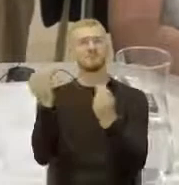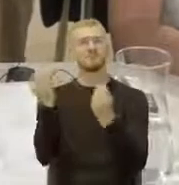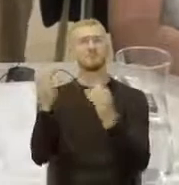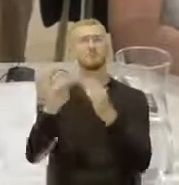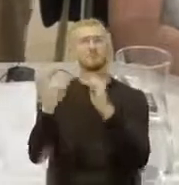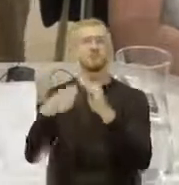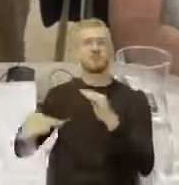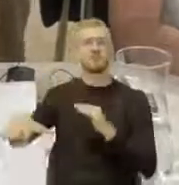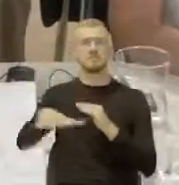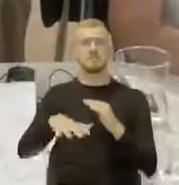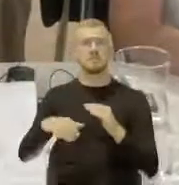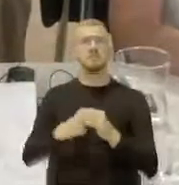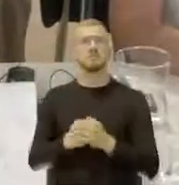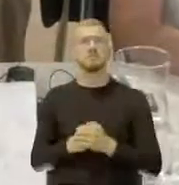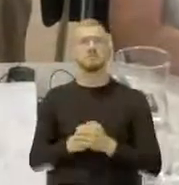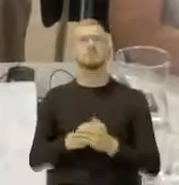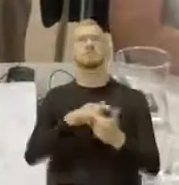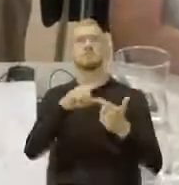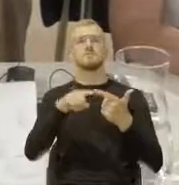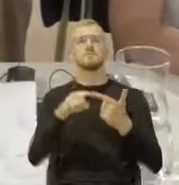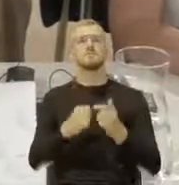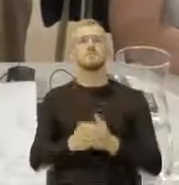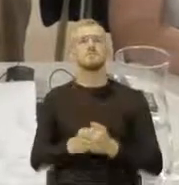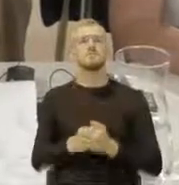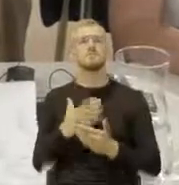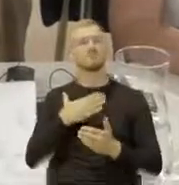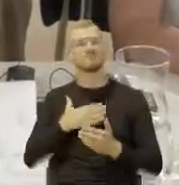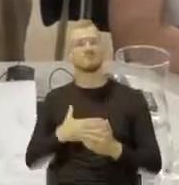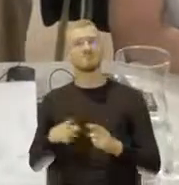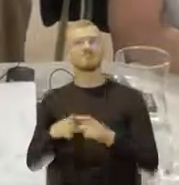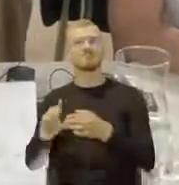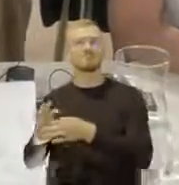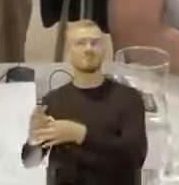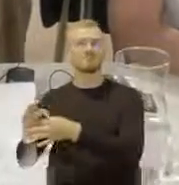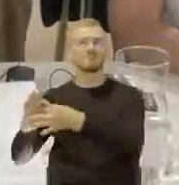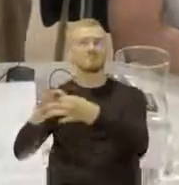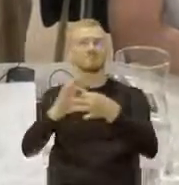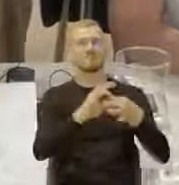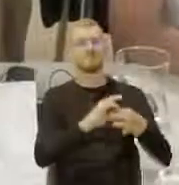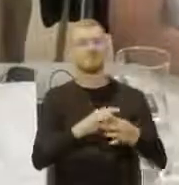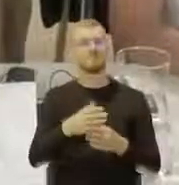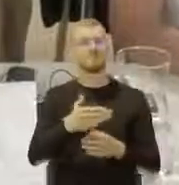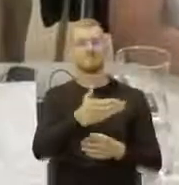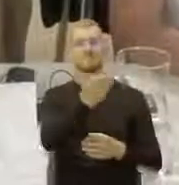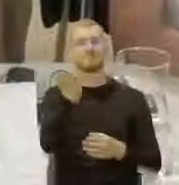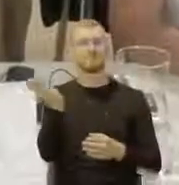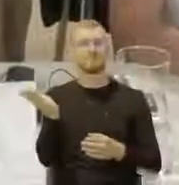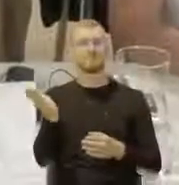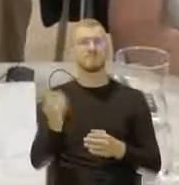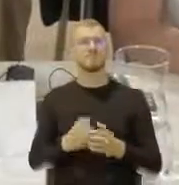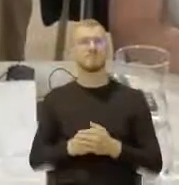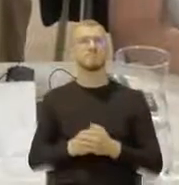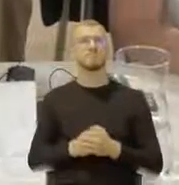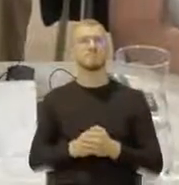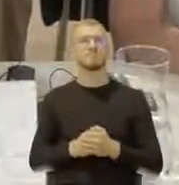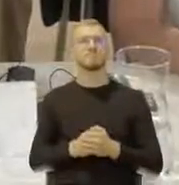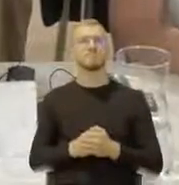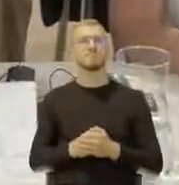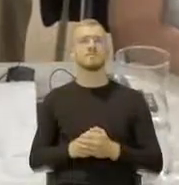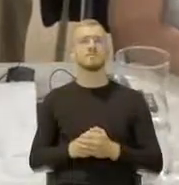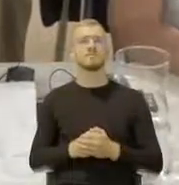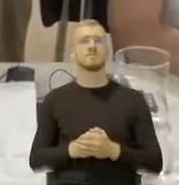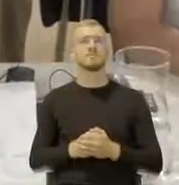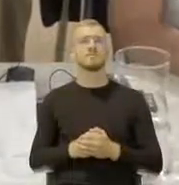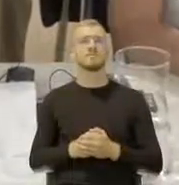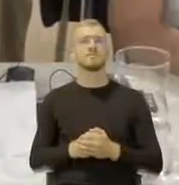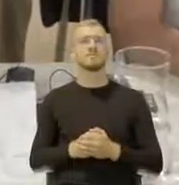we want to work with you to stop the disappearance of local public services, the desertification